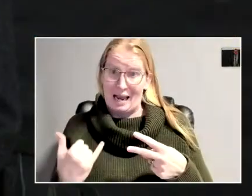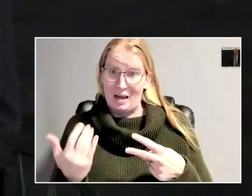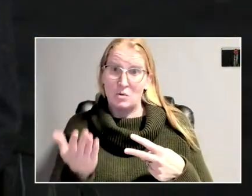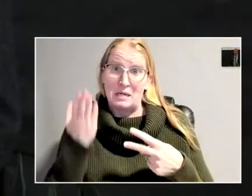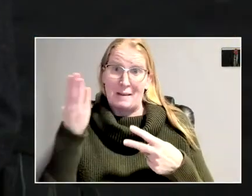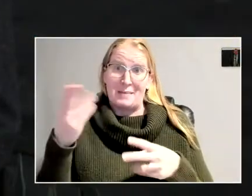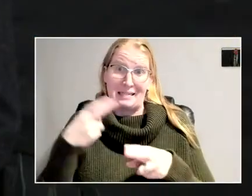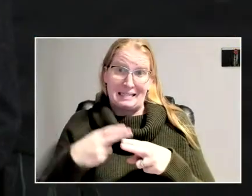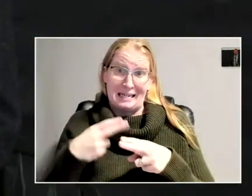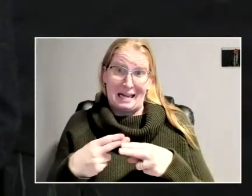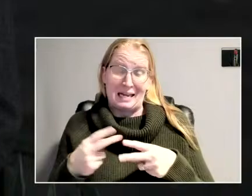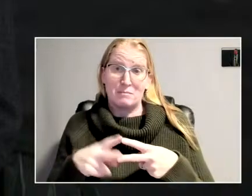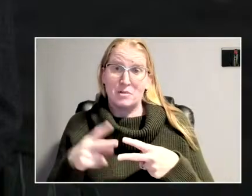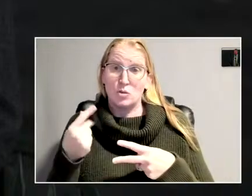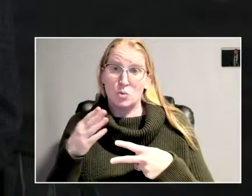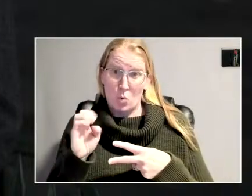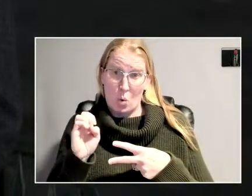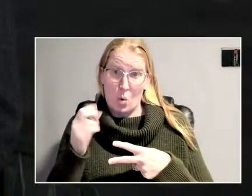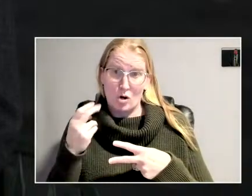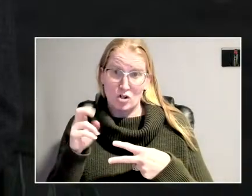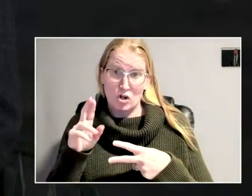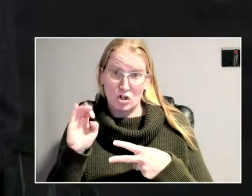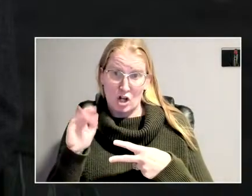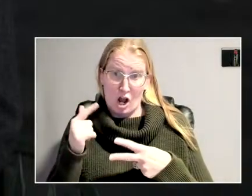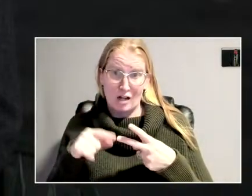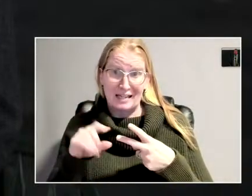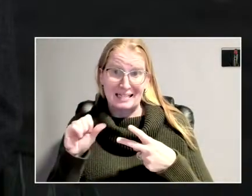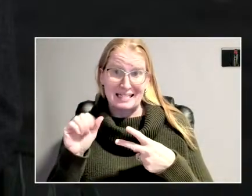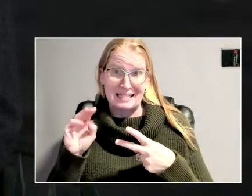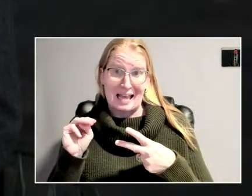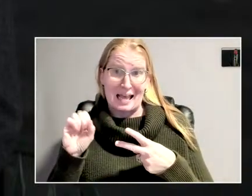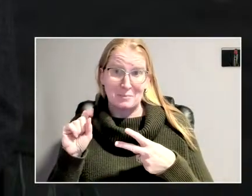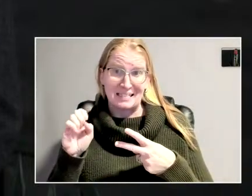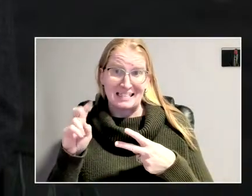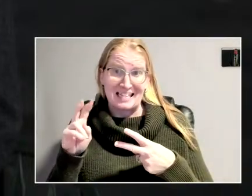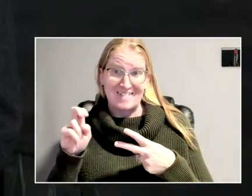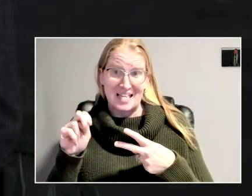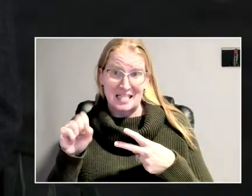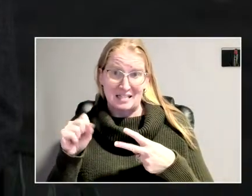board George Herzog and Sam Stevens are there any further